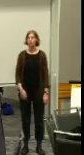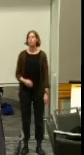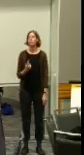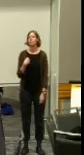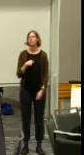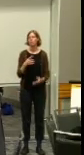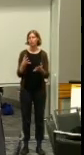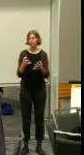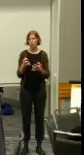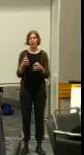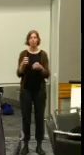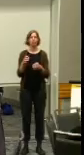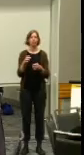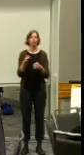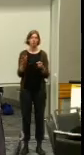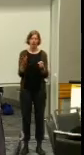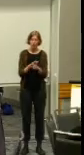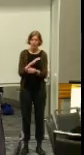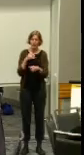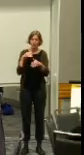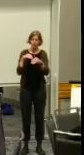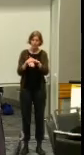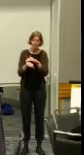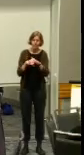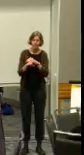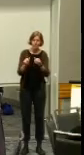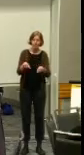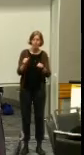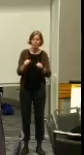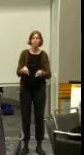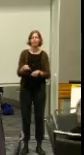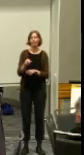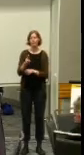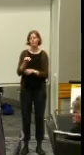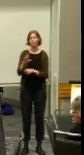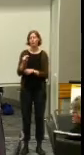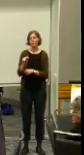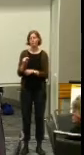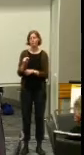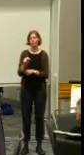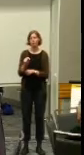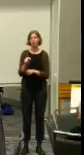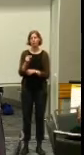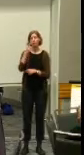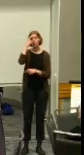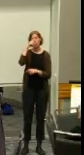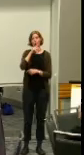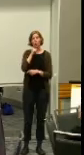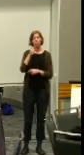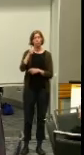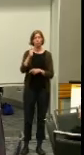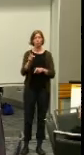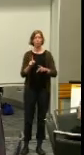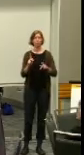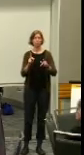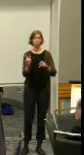everybody across the board, so people can live in place, they can age in place, and that's really critical, so that everybody has.